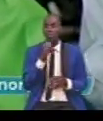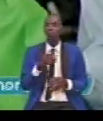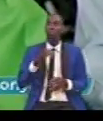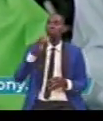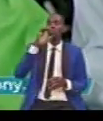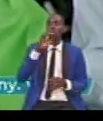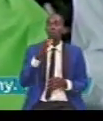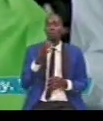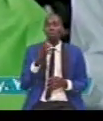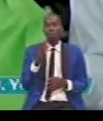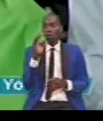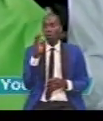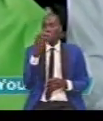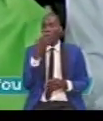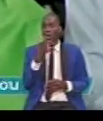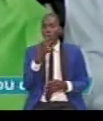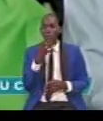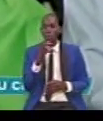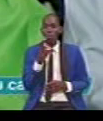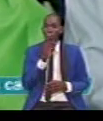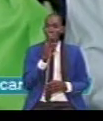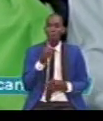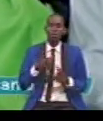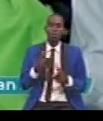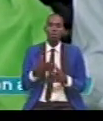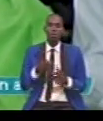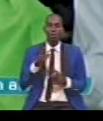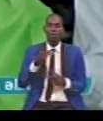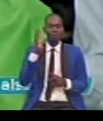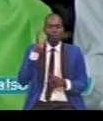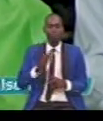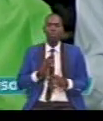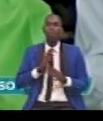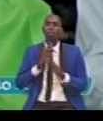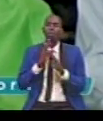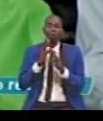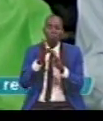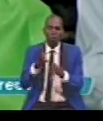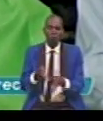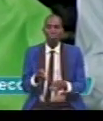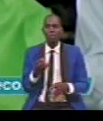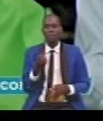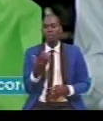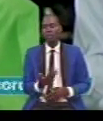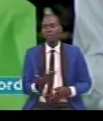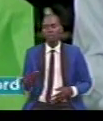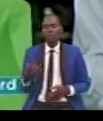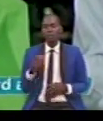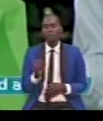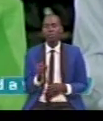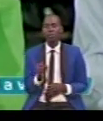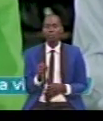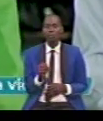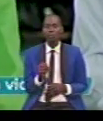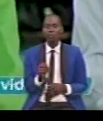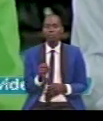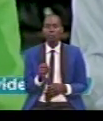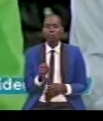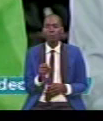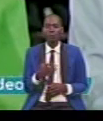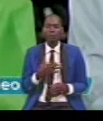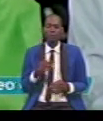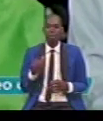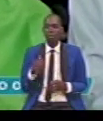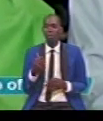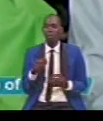morning, then it would mean I'll vomit. Even if there is nothing I'm vomiting, but the green stuff will come. And then the